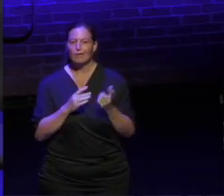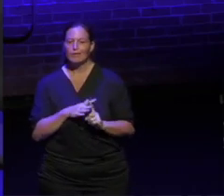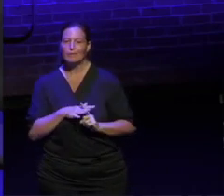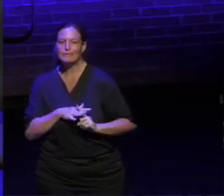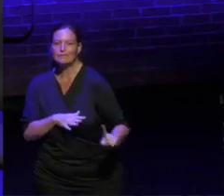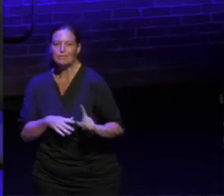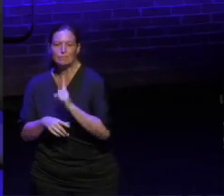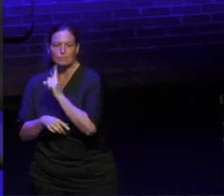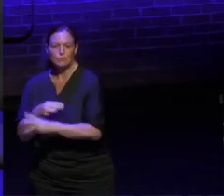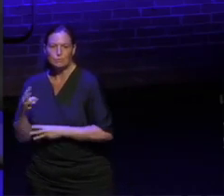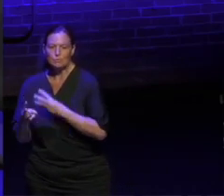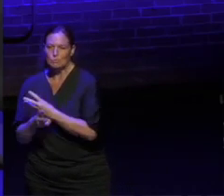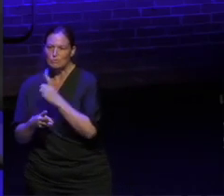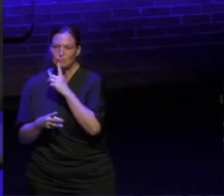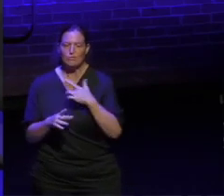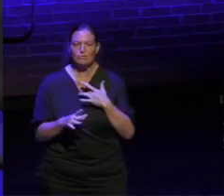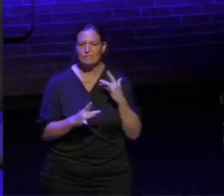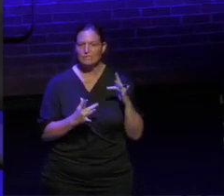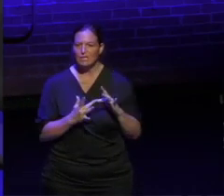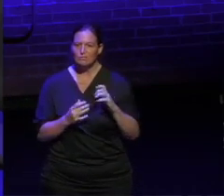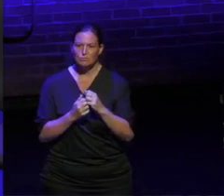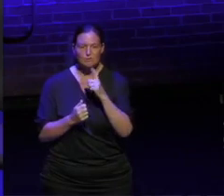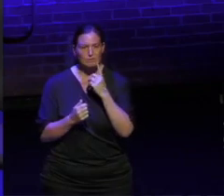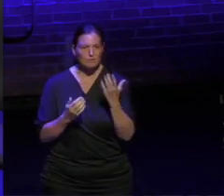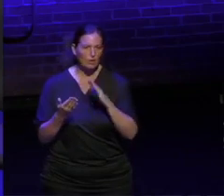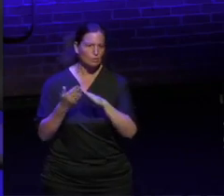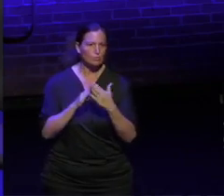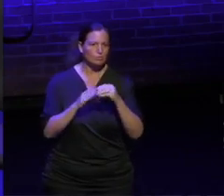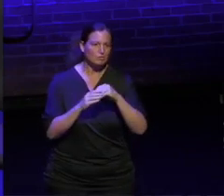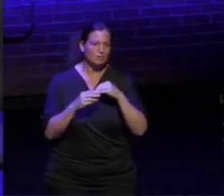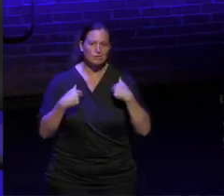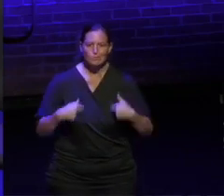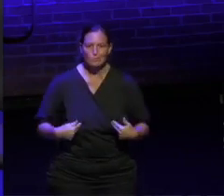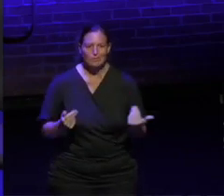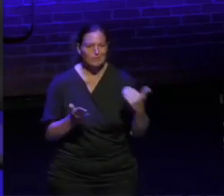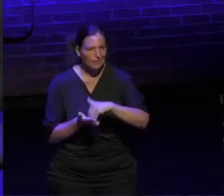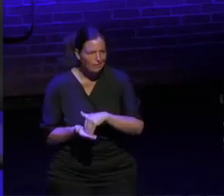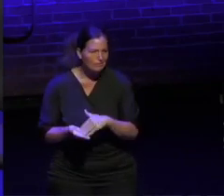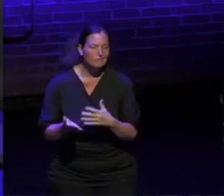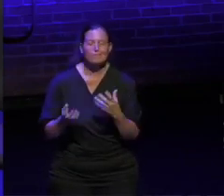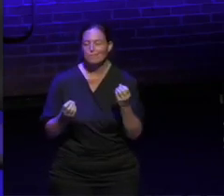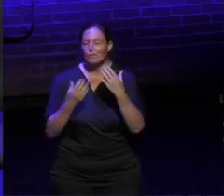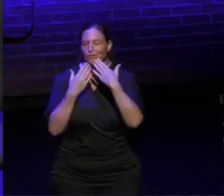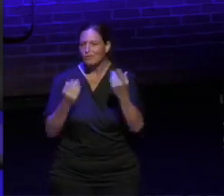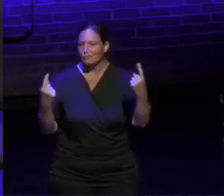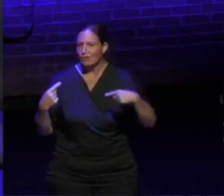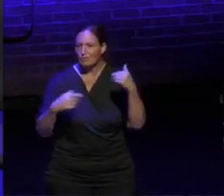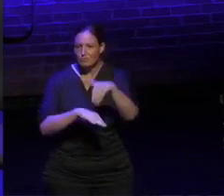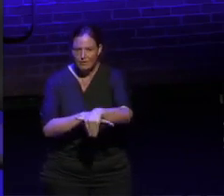most importantly, made us in touch with what it is to be a community and human again. So thank you so much, and thank you for being here